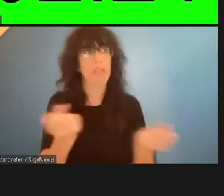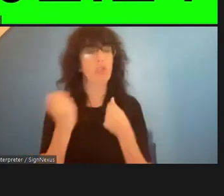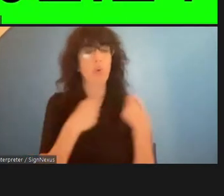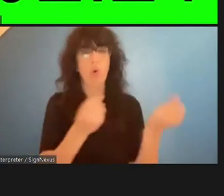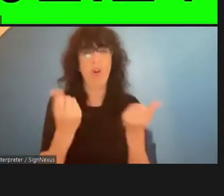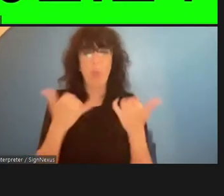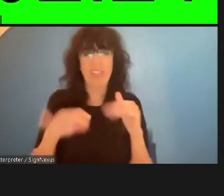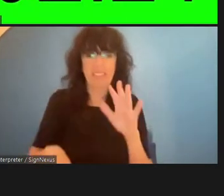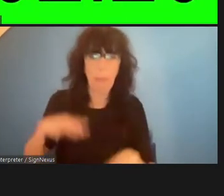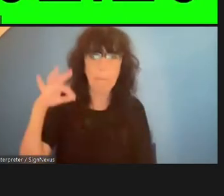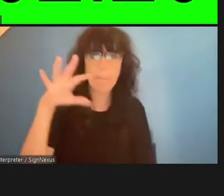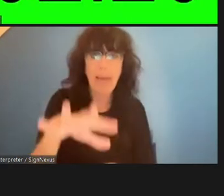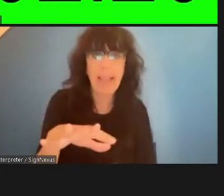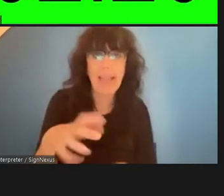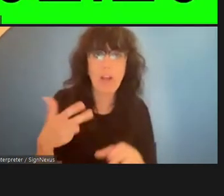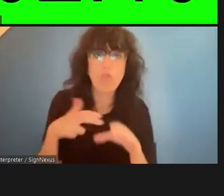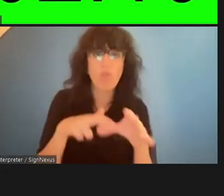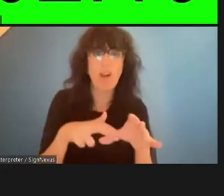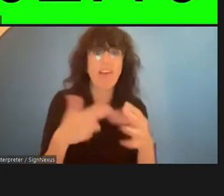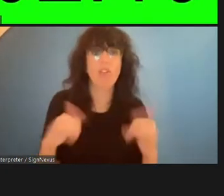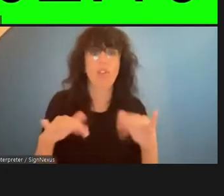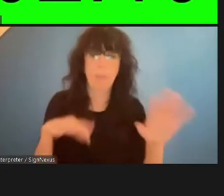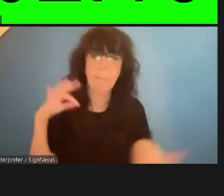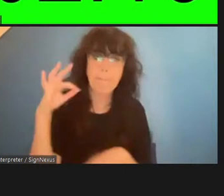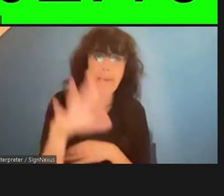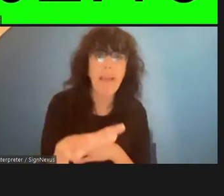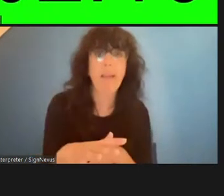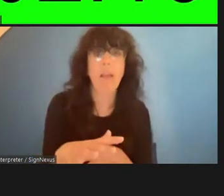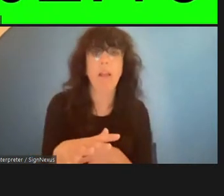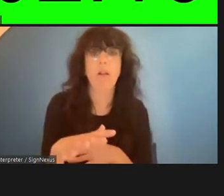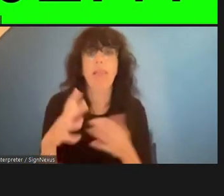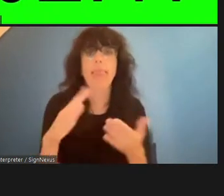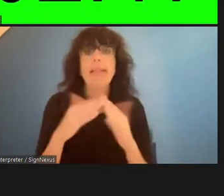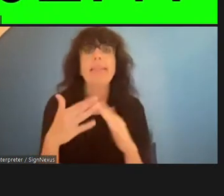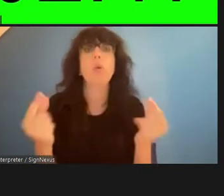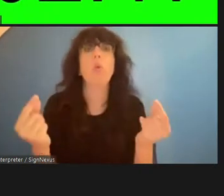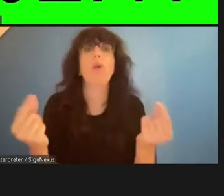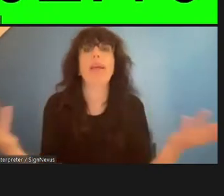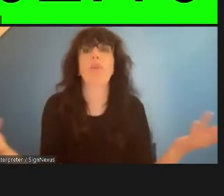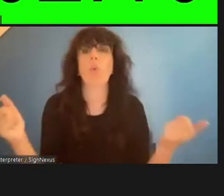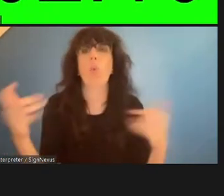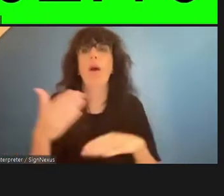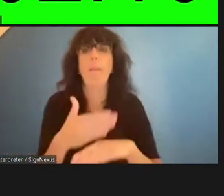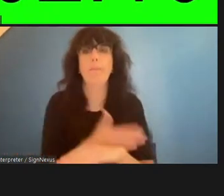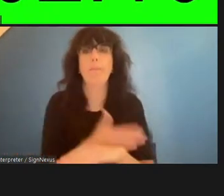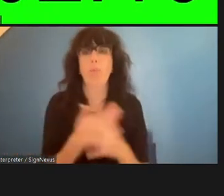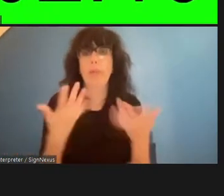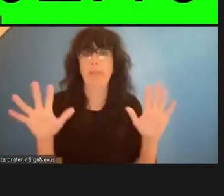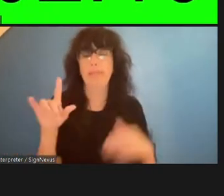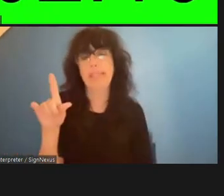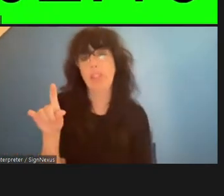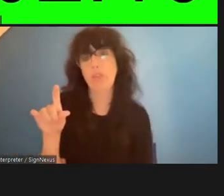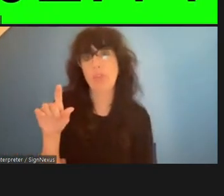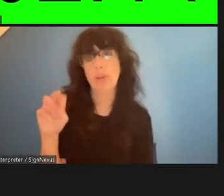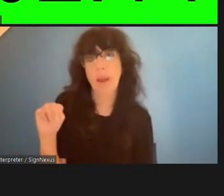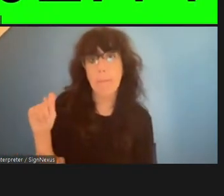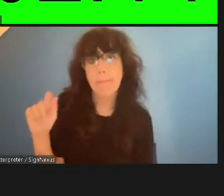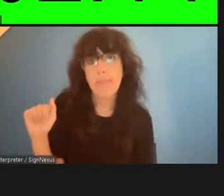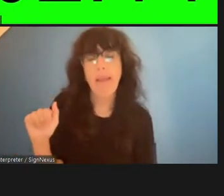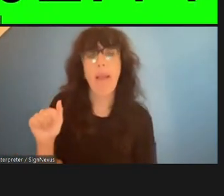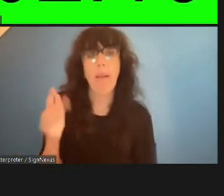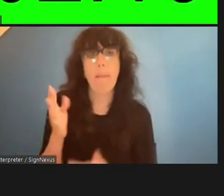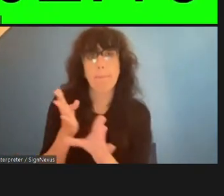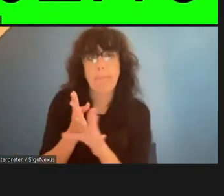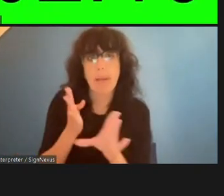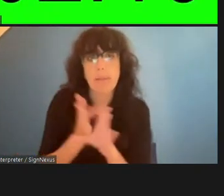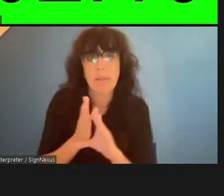prices writers are still paying the congestion prices what have the city done what improvements have been made mta buses there's still signal